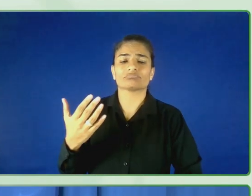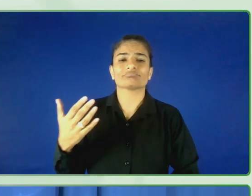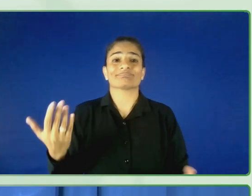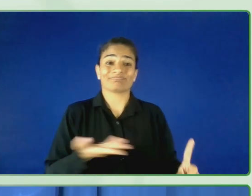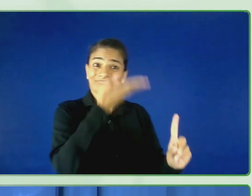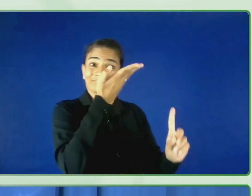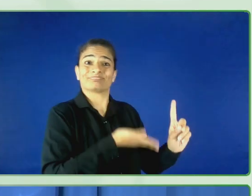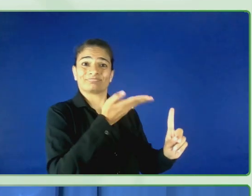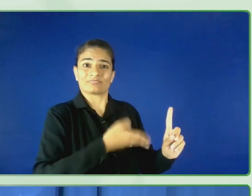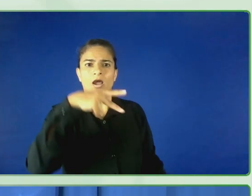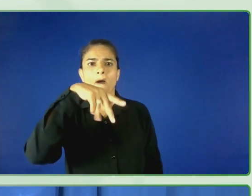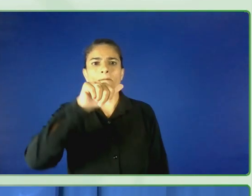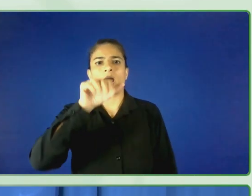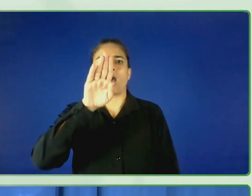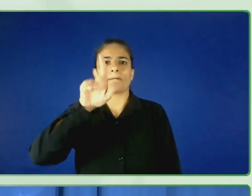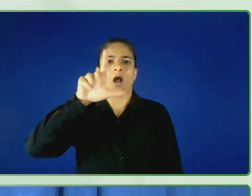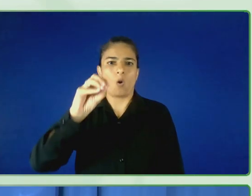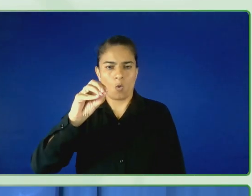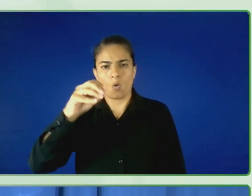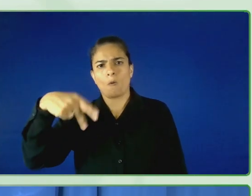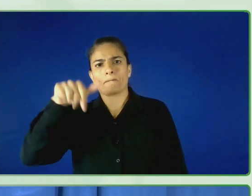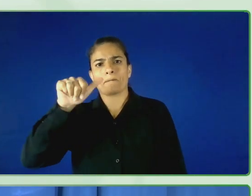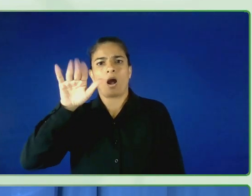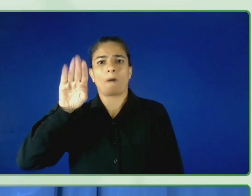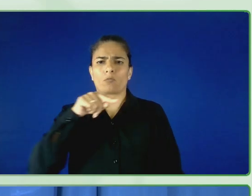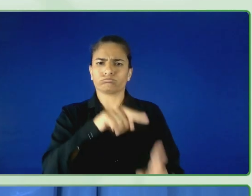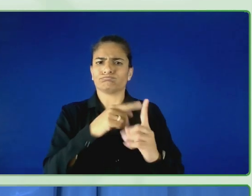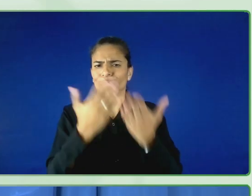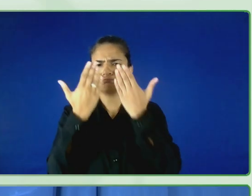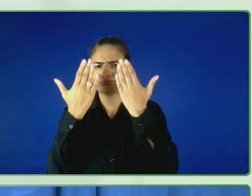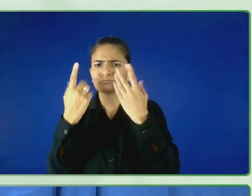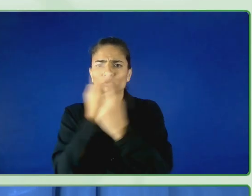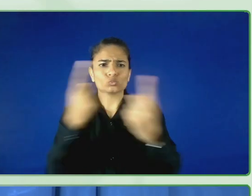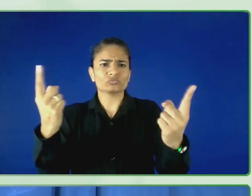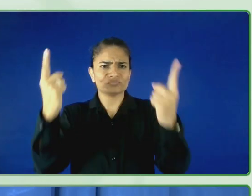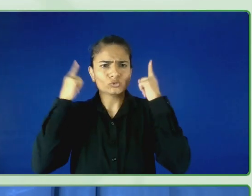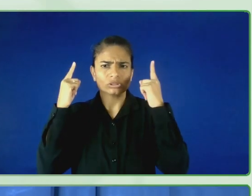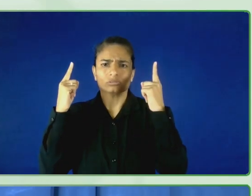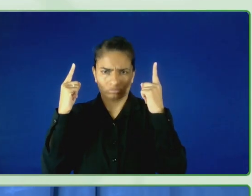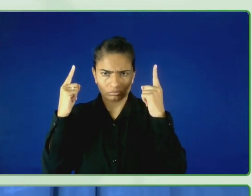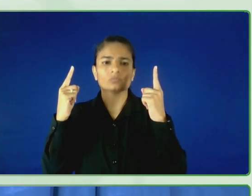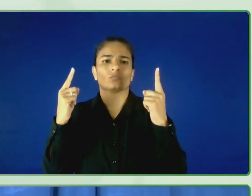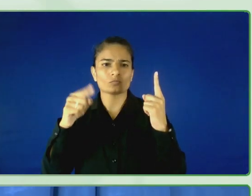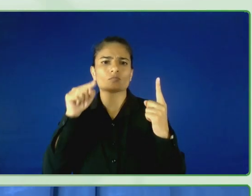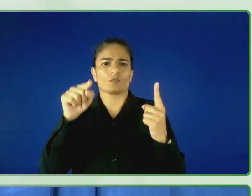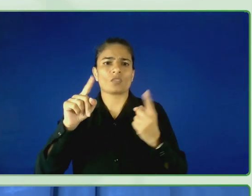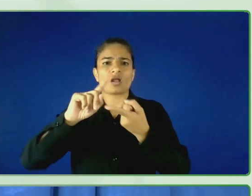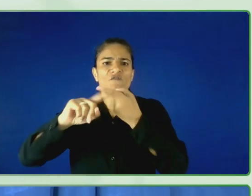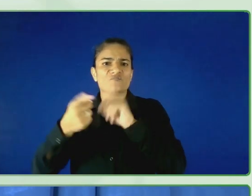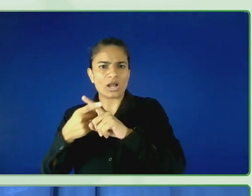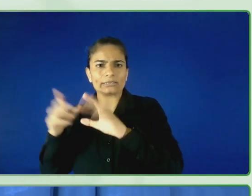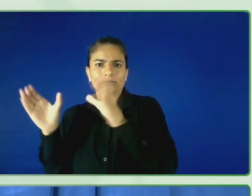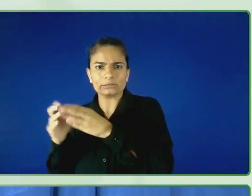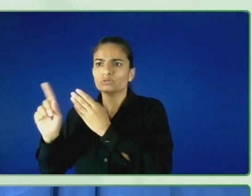his friends started going to job interviews. And by the time Pablo went to a job